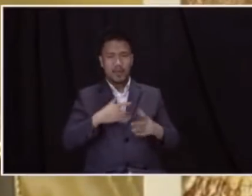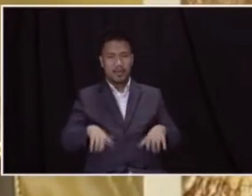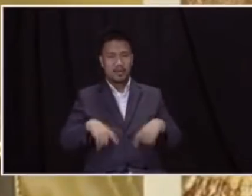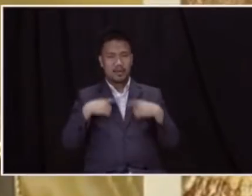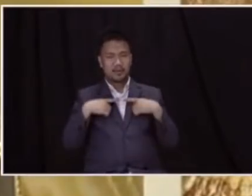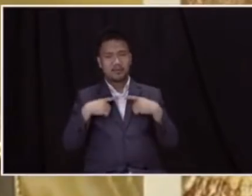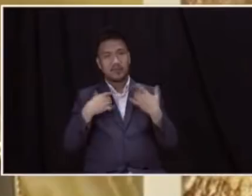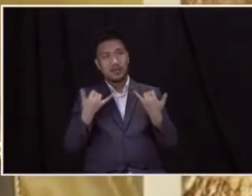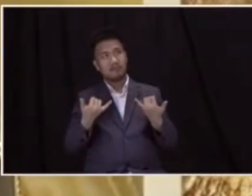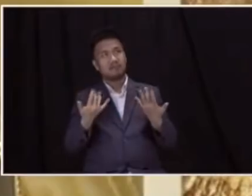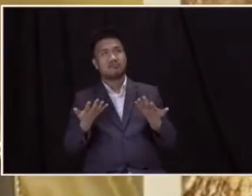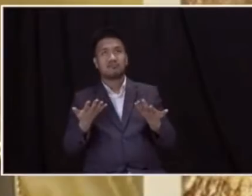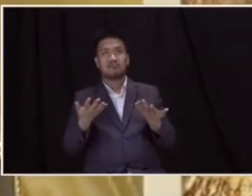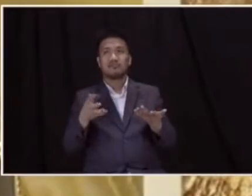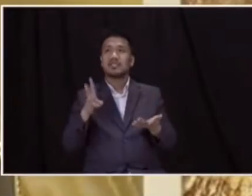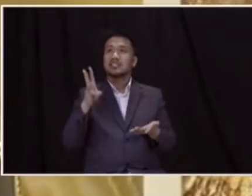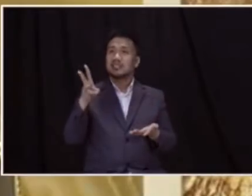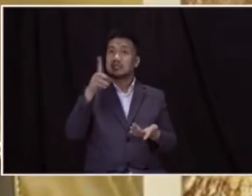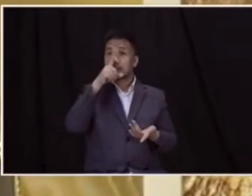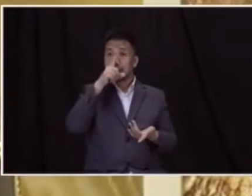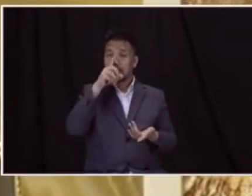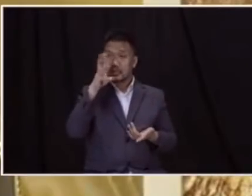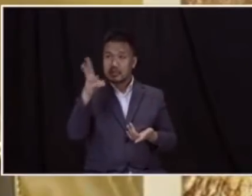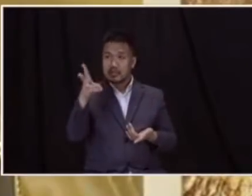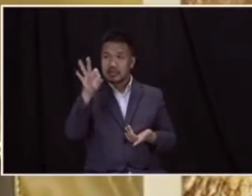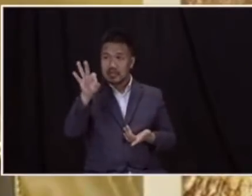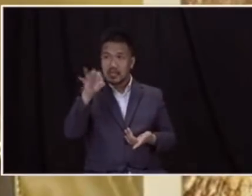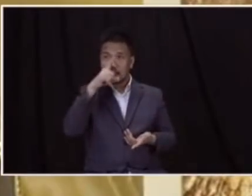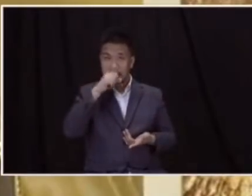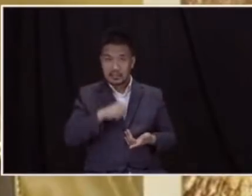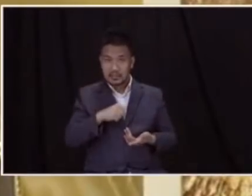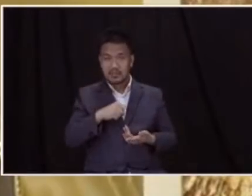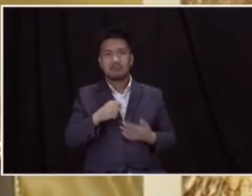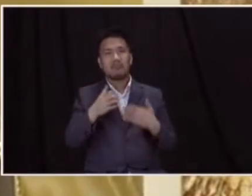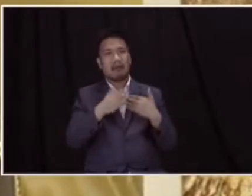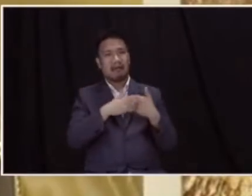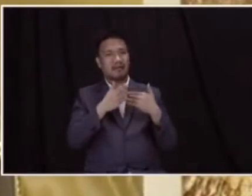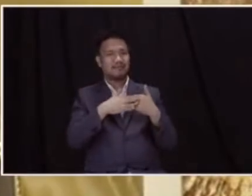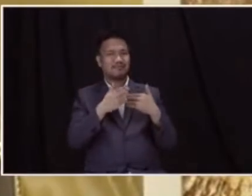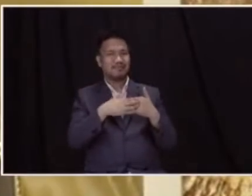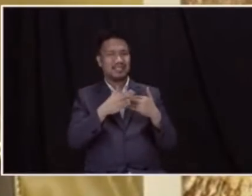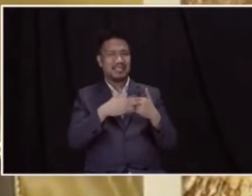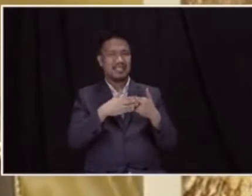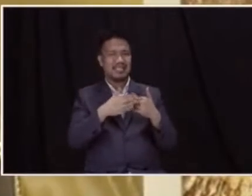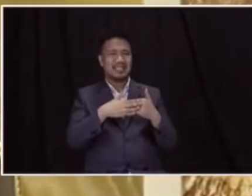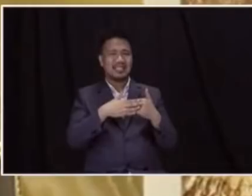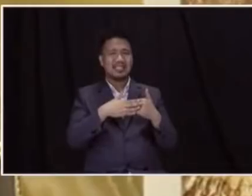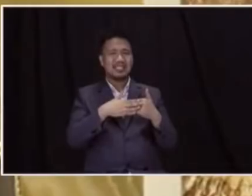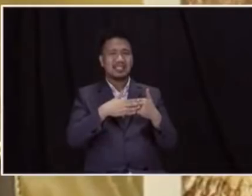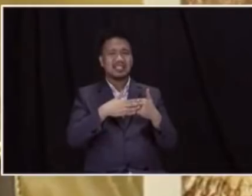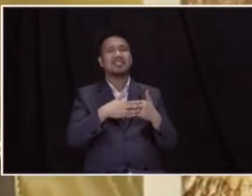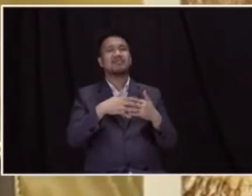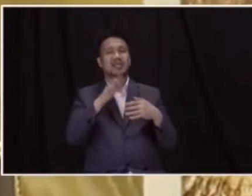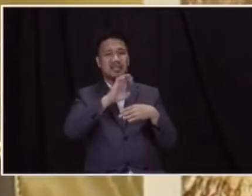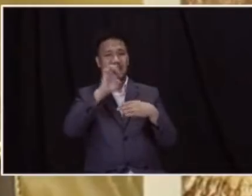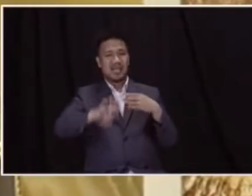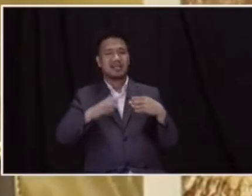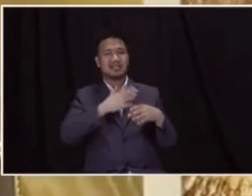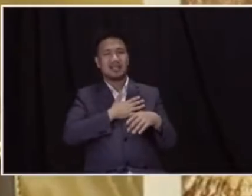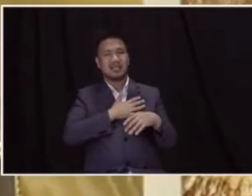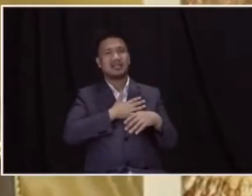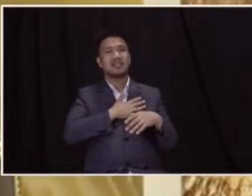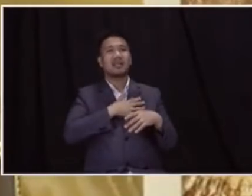now 69 years old. At the twilight of my ministry, I thought I